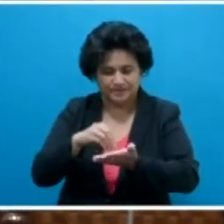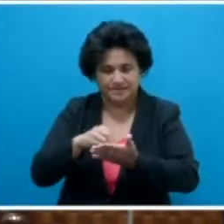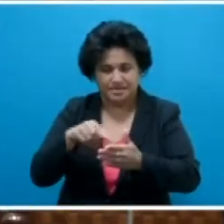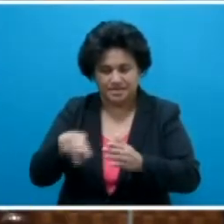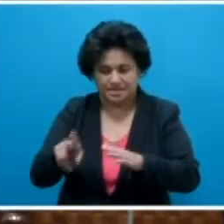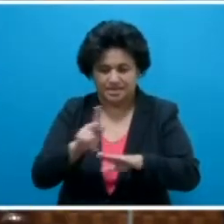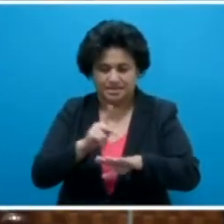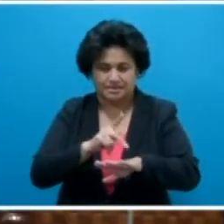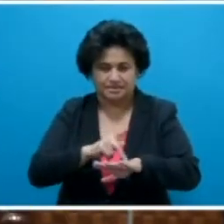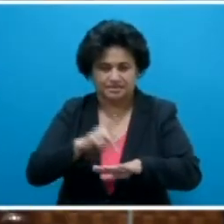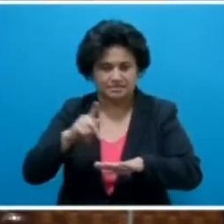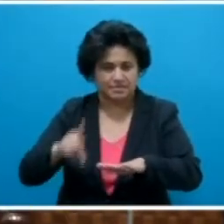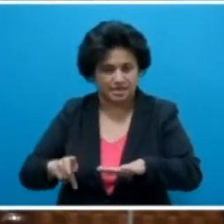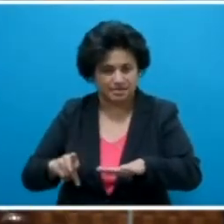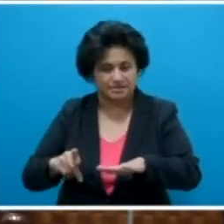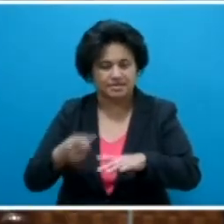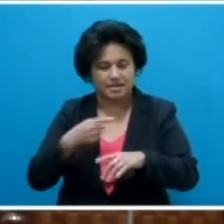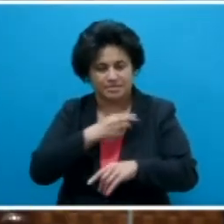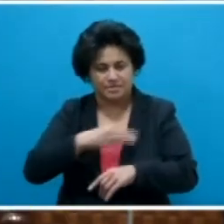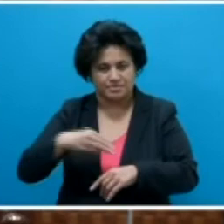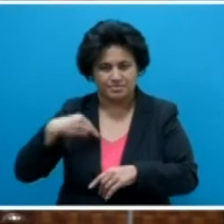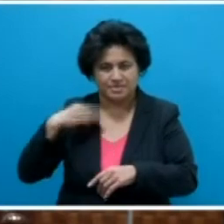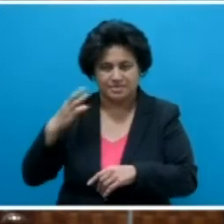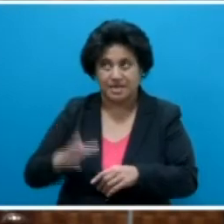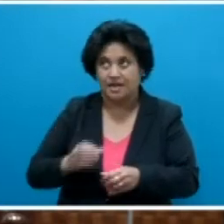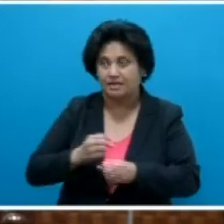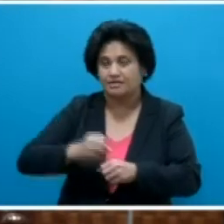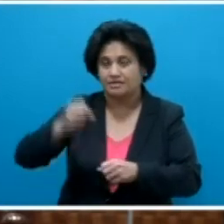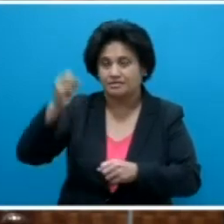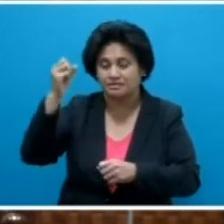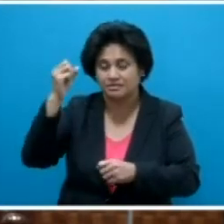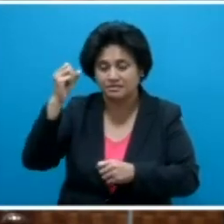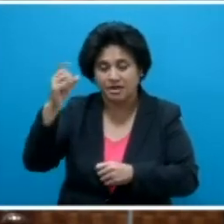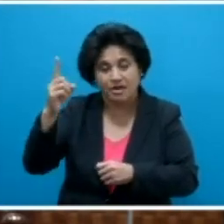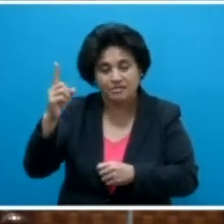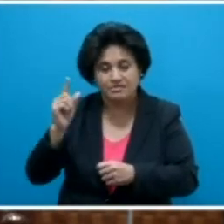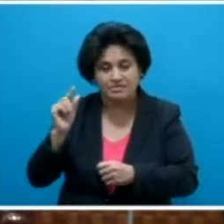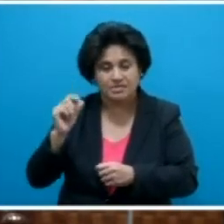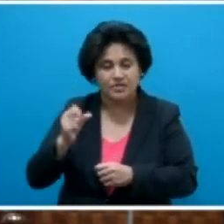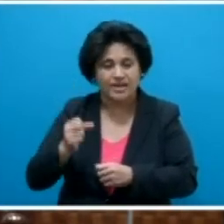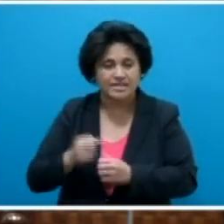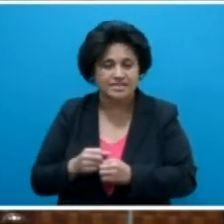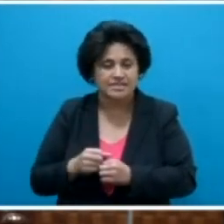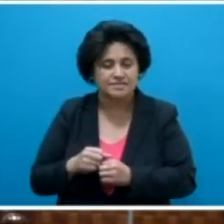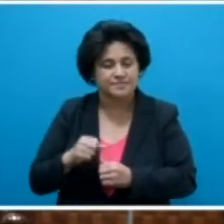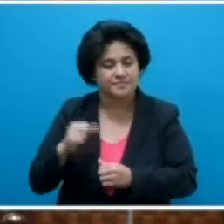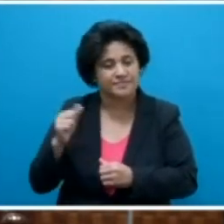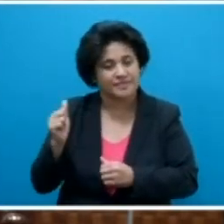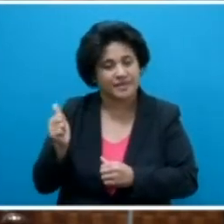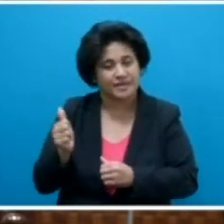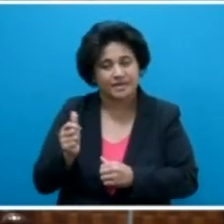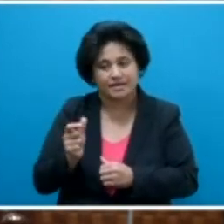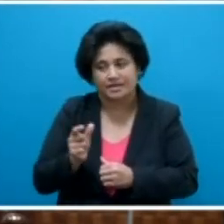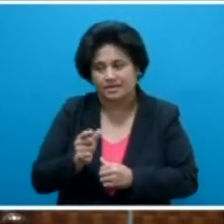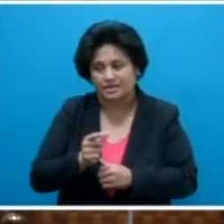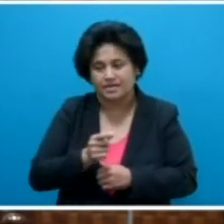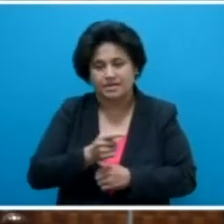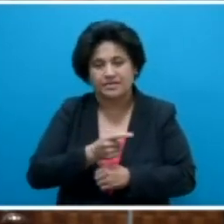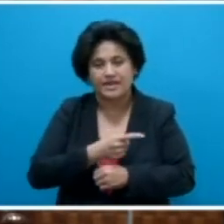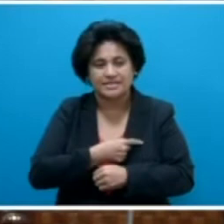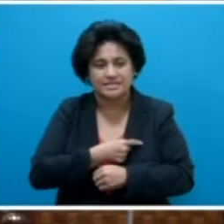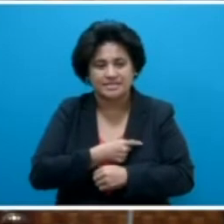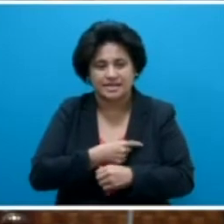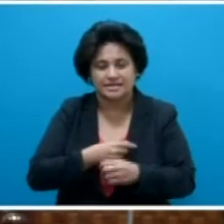Cabinet Minister. It is God's grace that has brought me this far and has enabled me to do my elected duty as